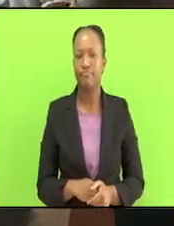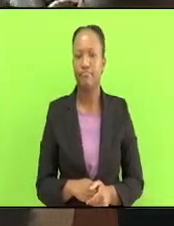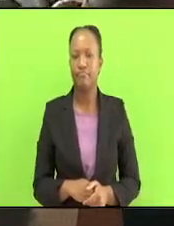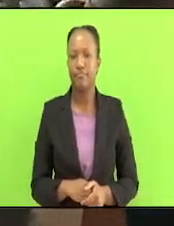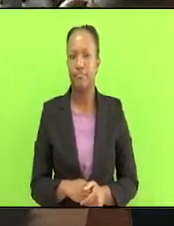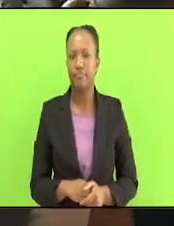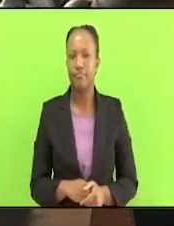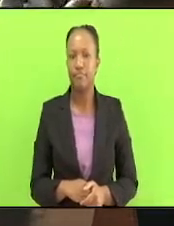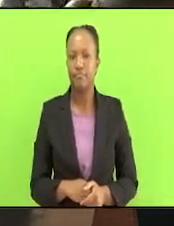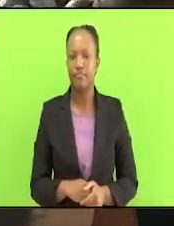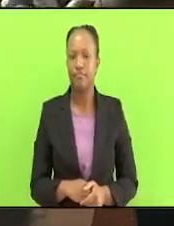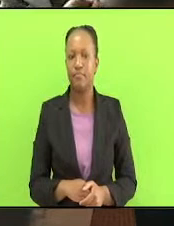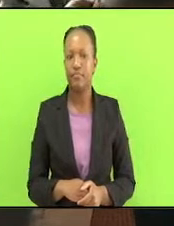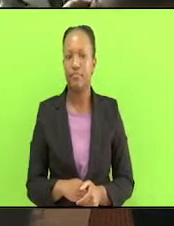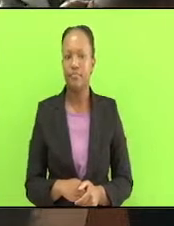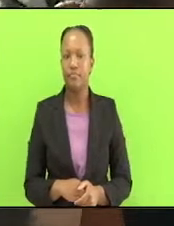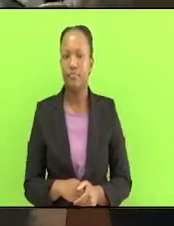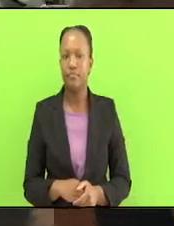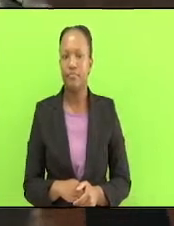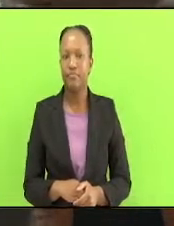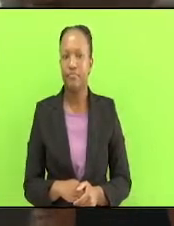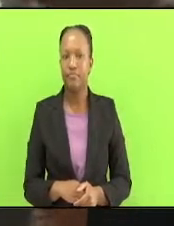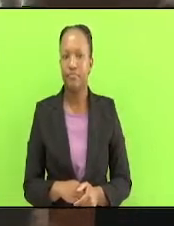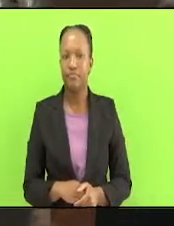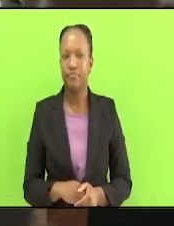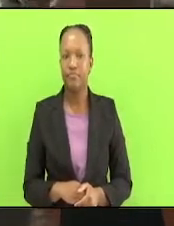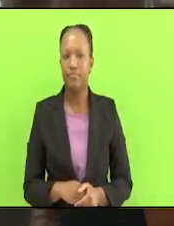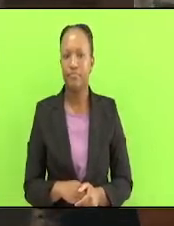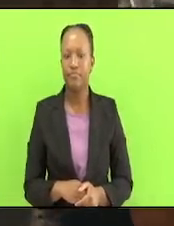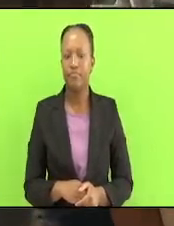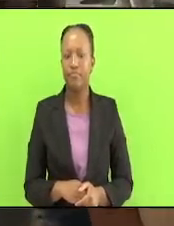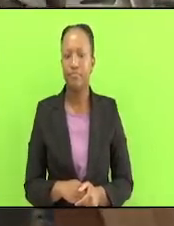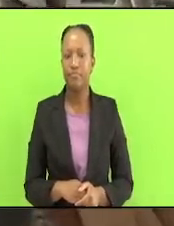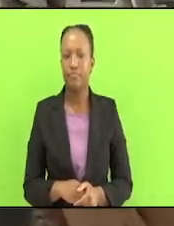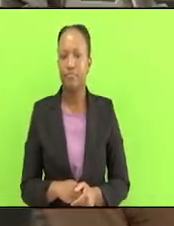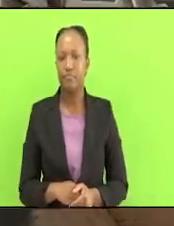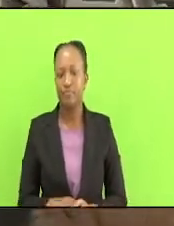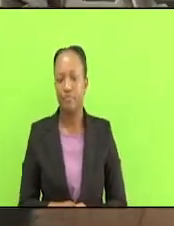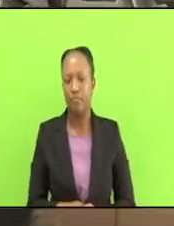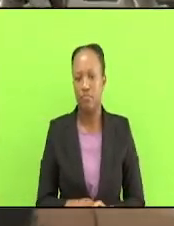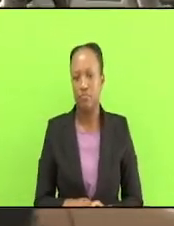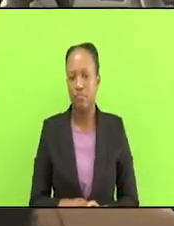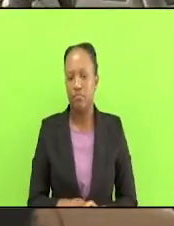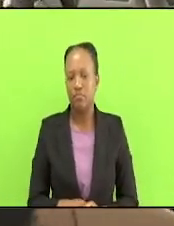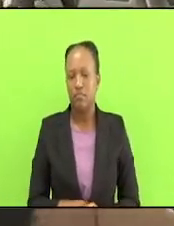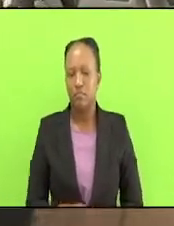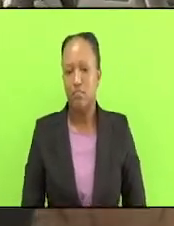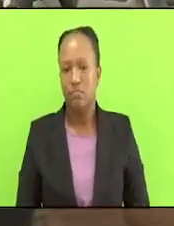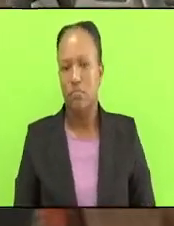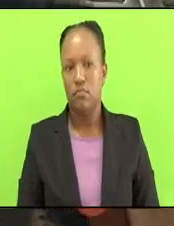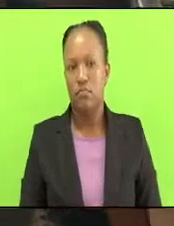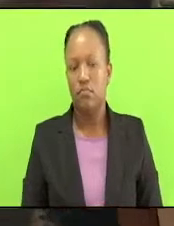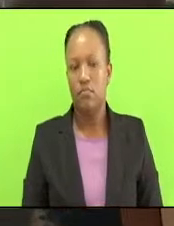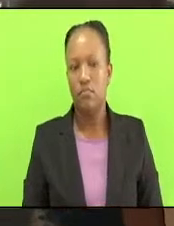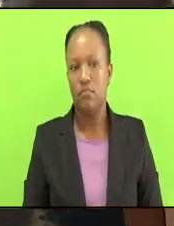those challenges to the President. And mostly our challenge is the scarcity of water.